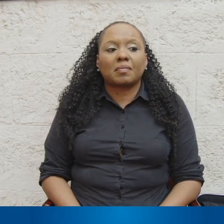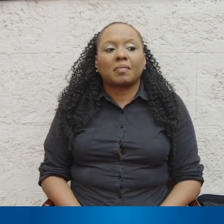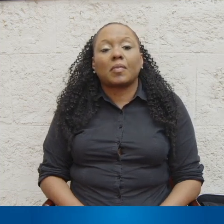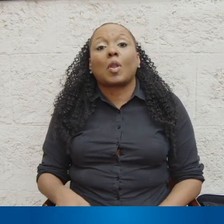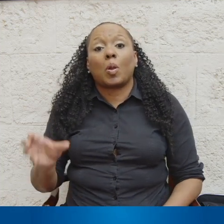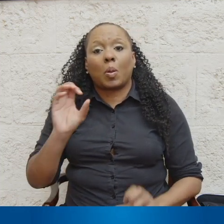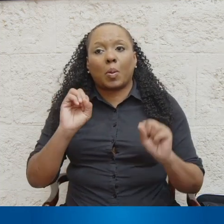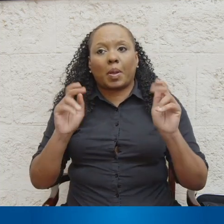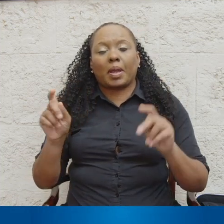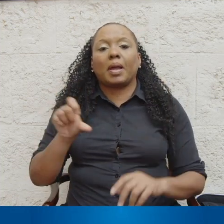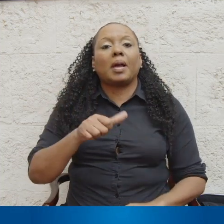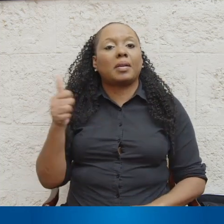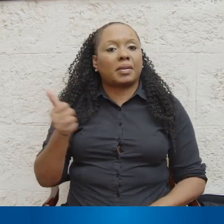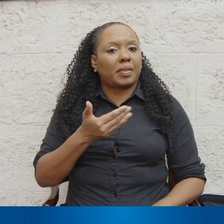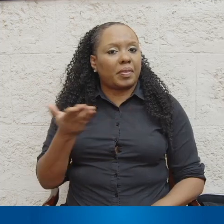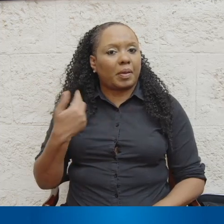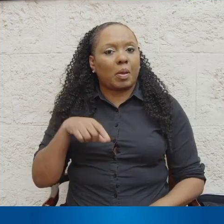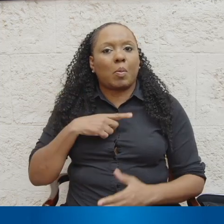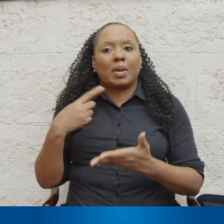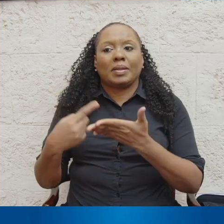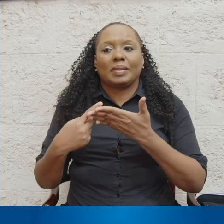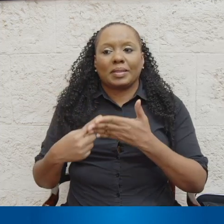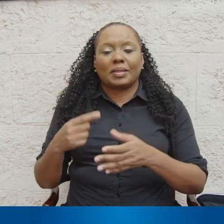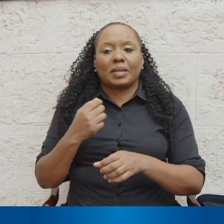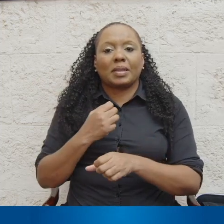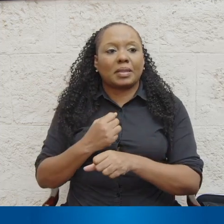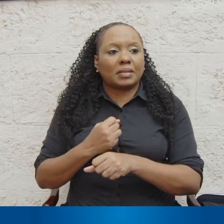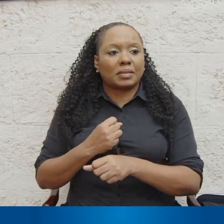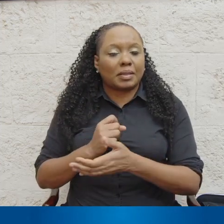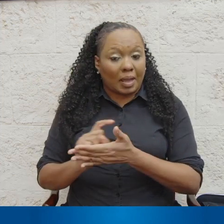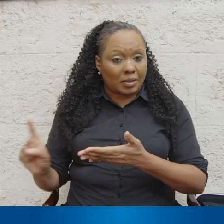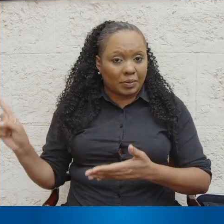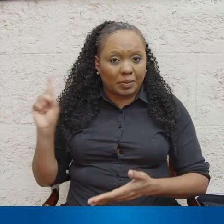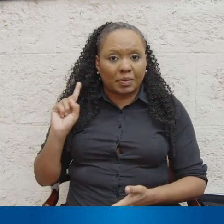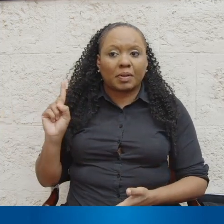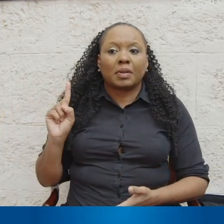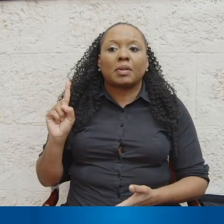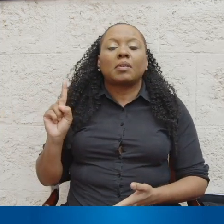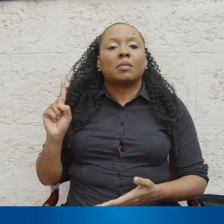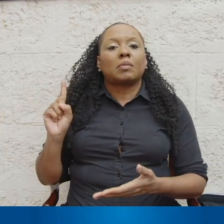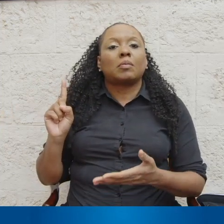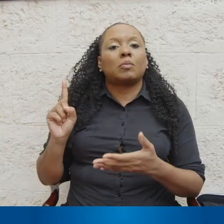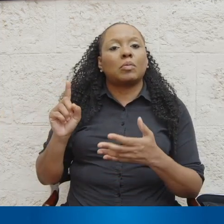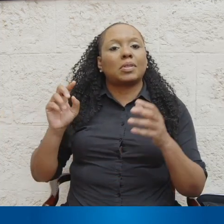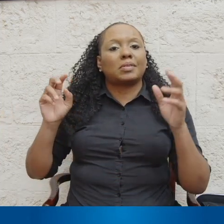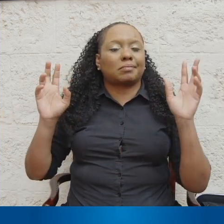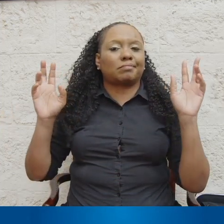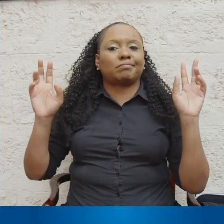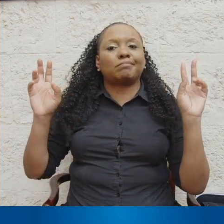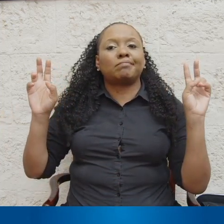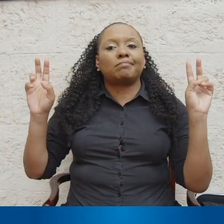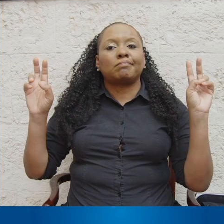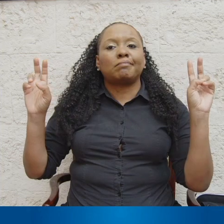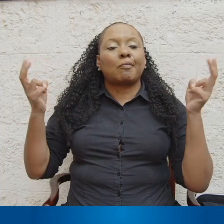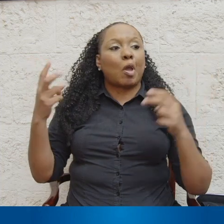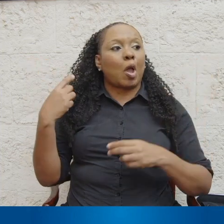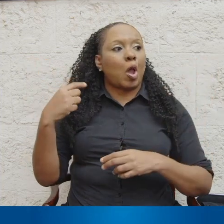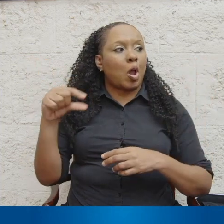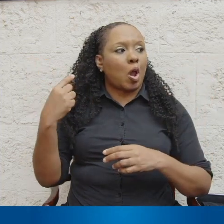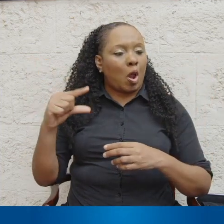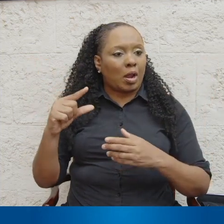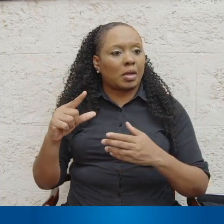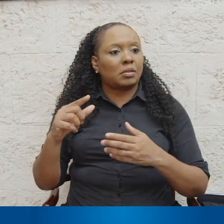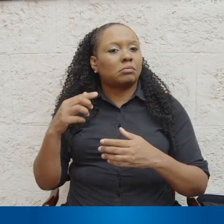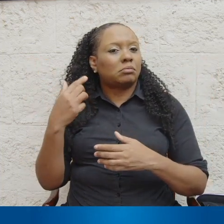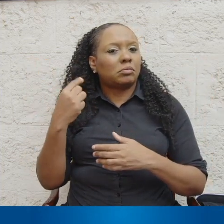the grant arrangement for the Roof to Reefs program readiness. So last week, the Cabinet noted the